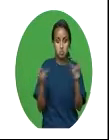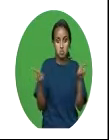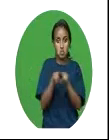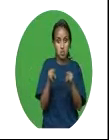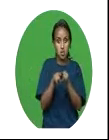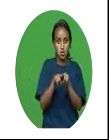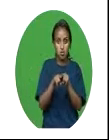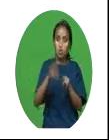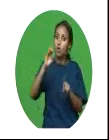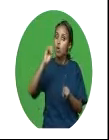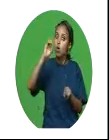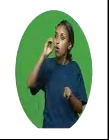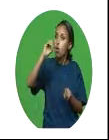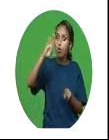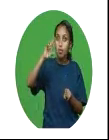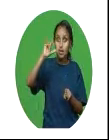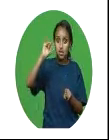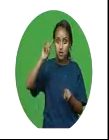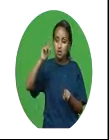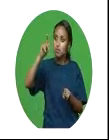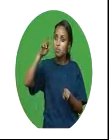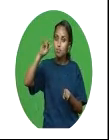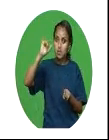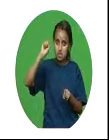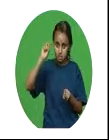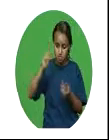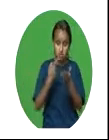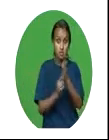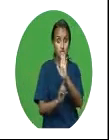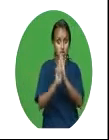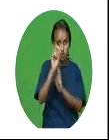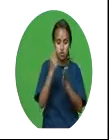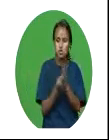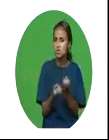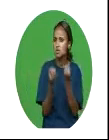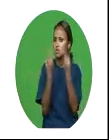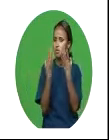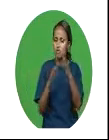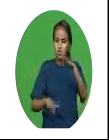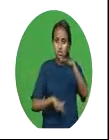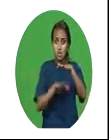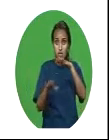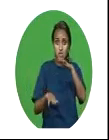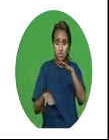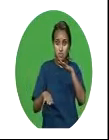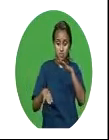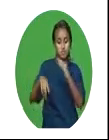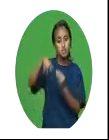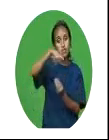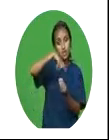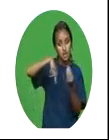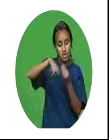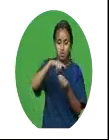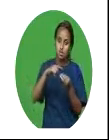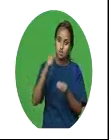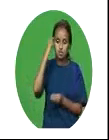oblique prism. To develop an oblique prism, a finite number of surface elements will be